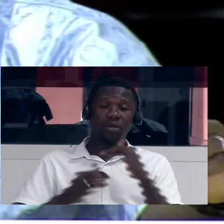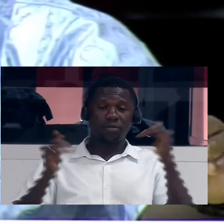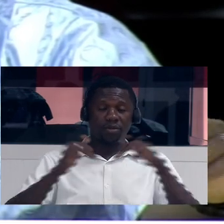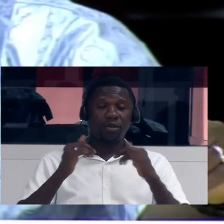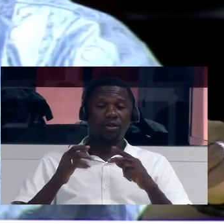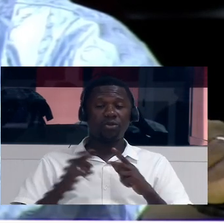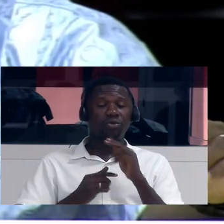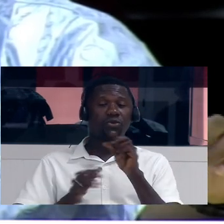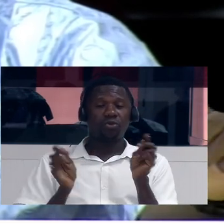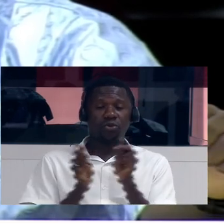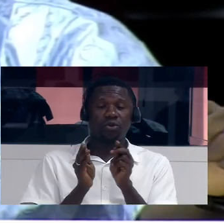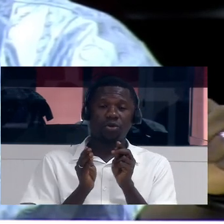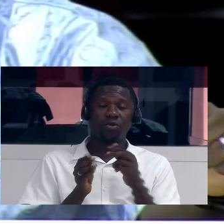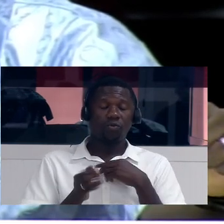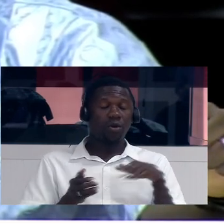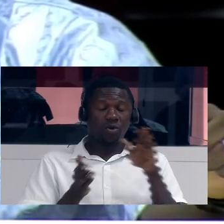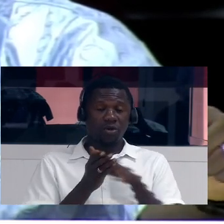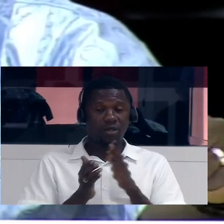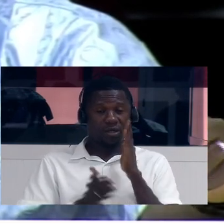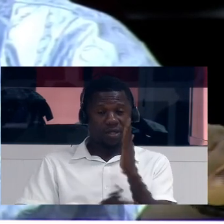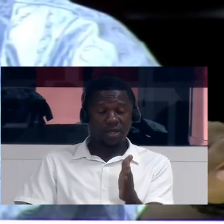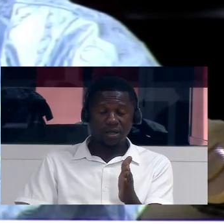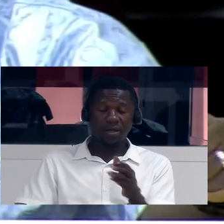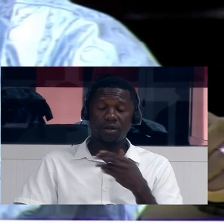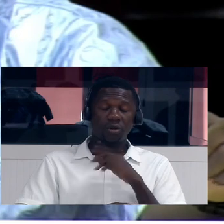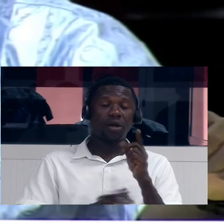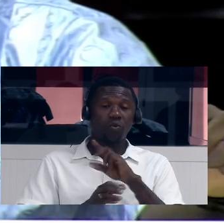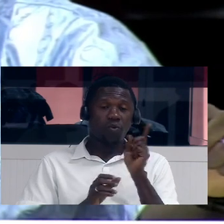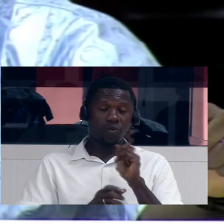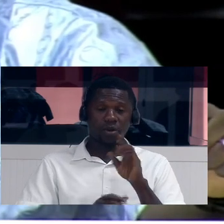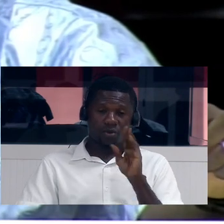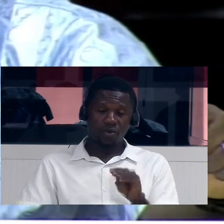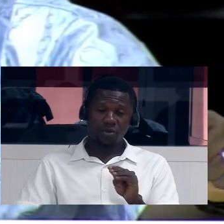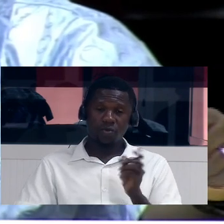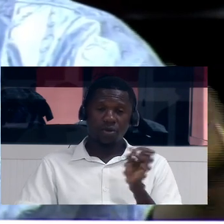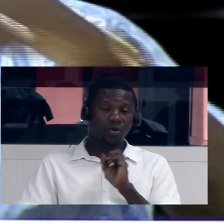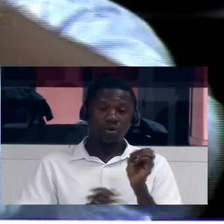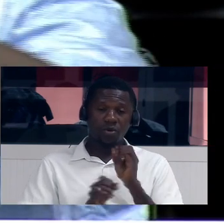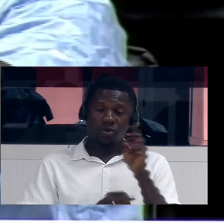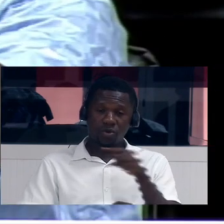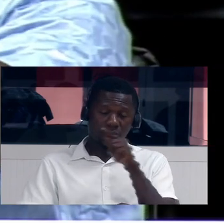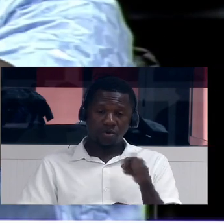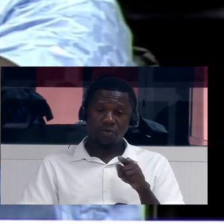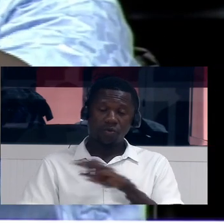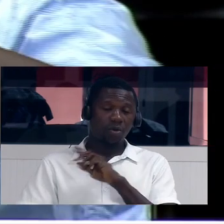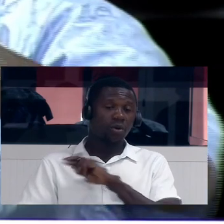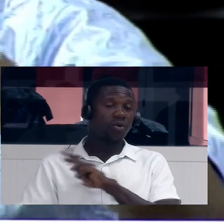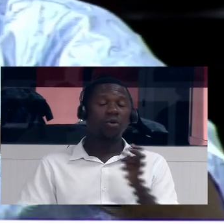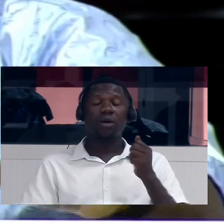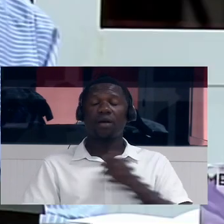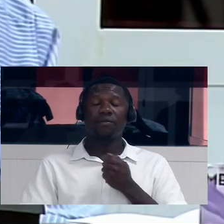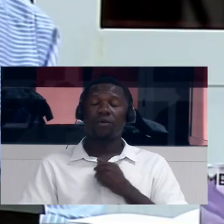on the right course, and as long as what we were doing was not wrong, we were not afraid